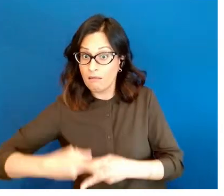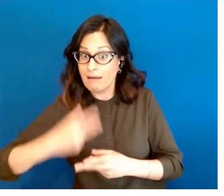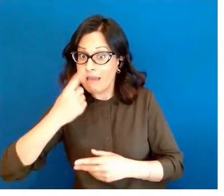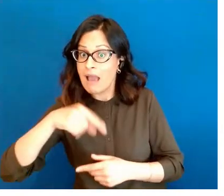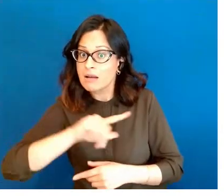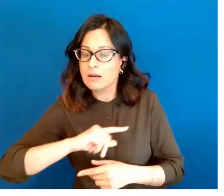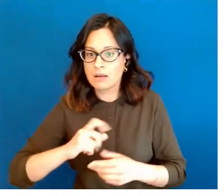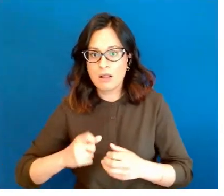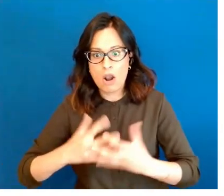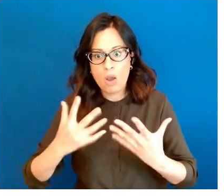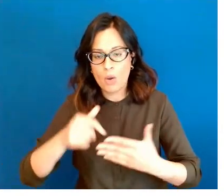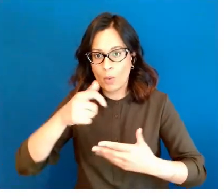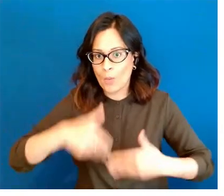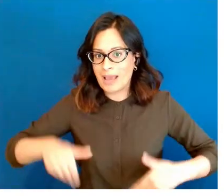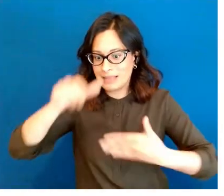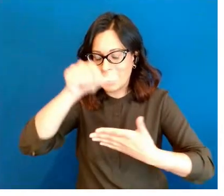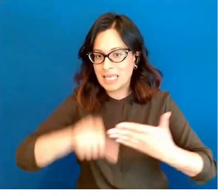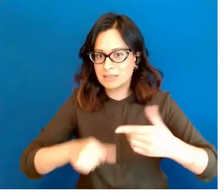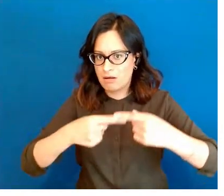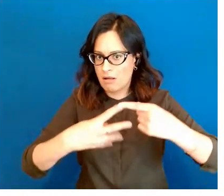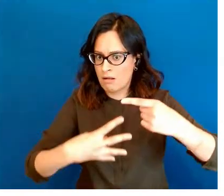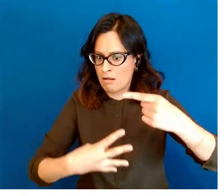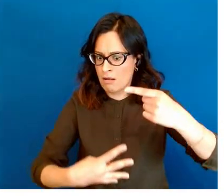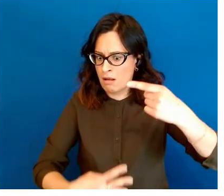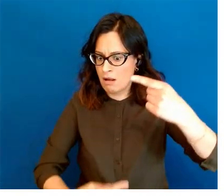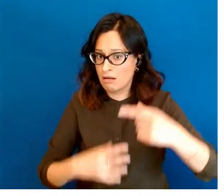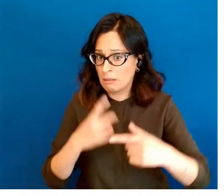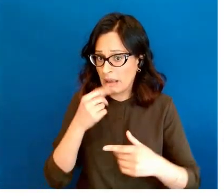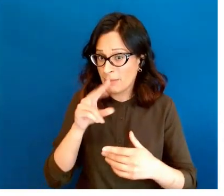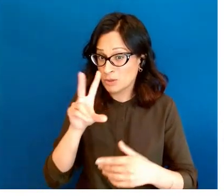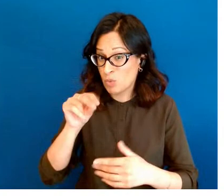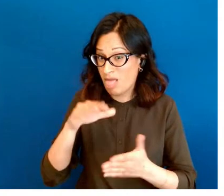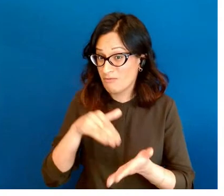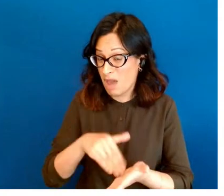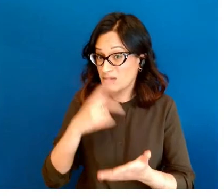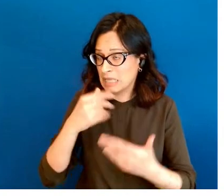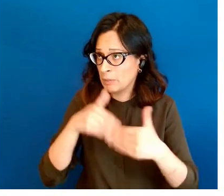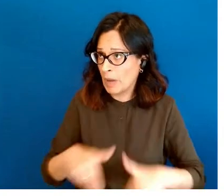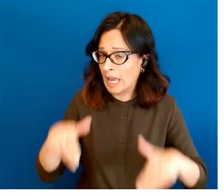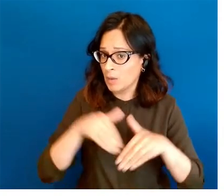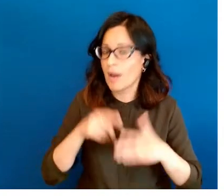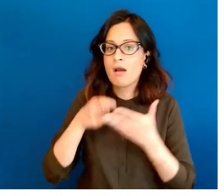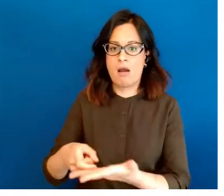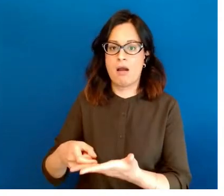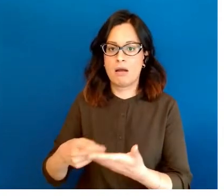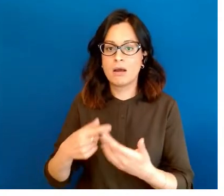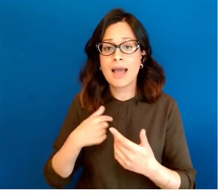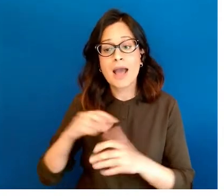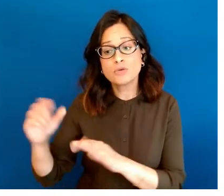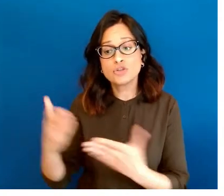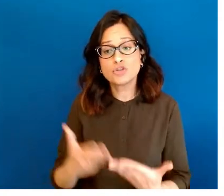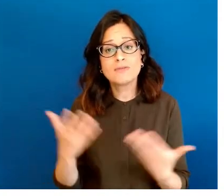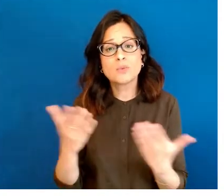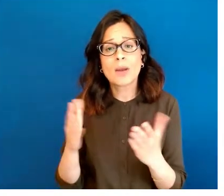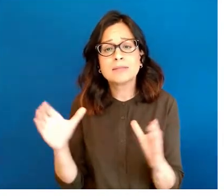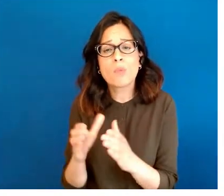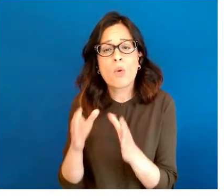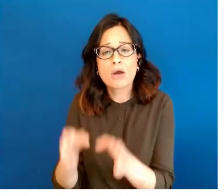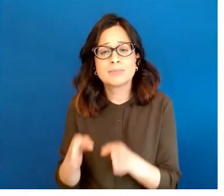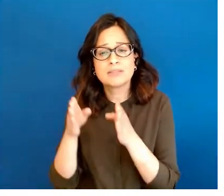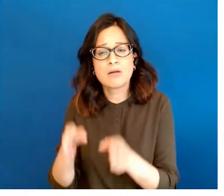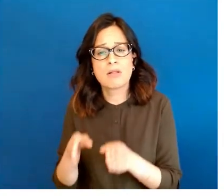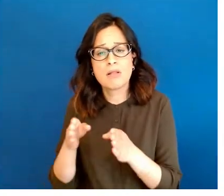waiting lists, which go up to 12 months at its worst. Within our service, which is in a small hospital, we've